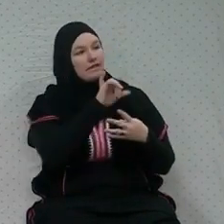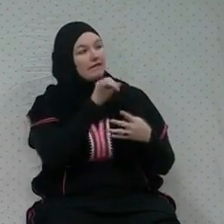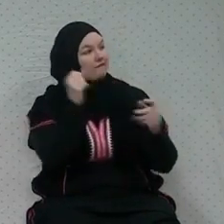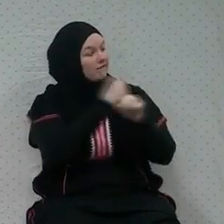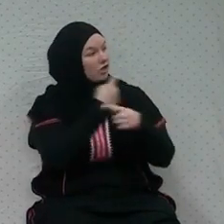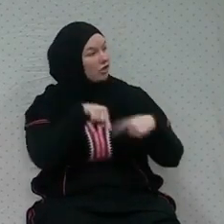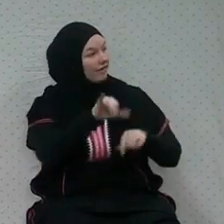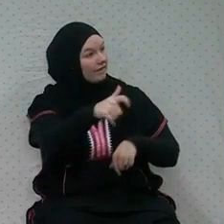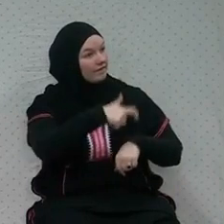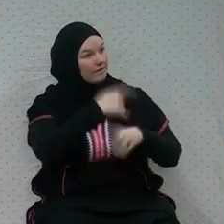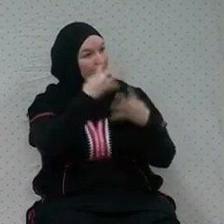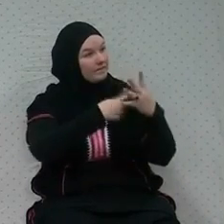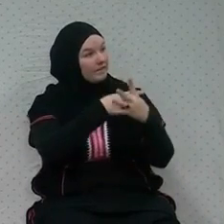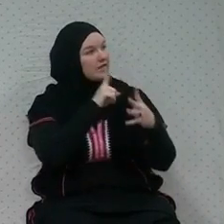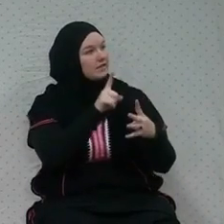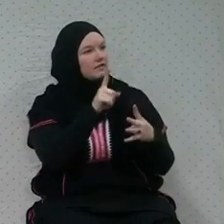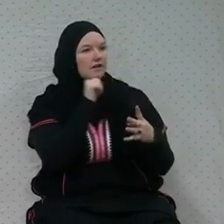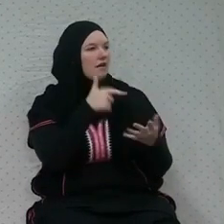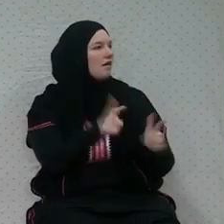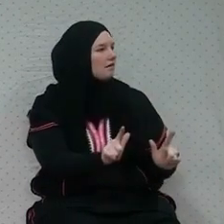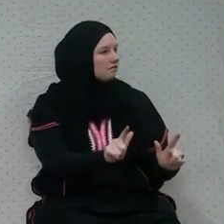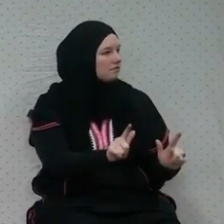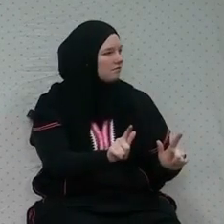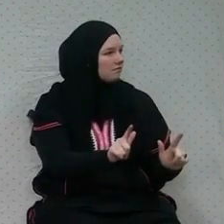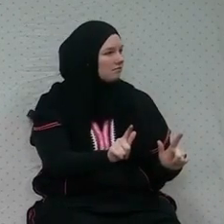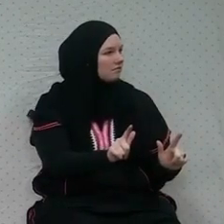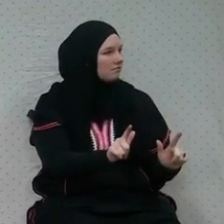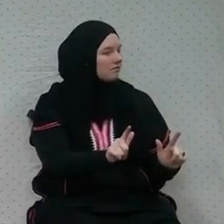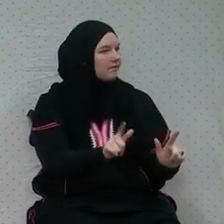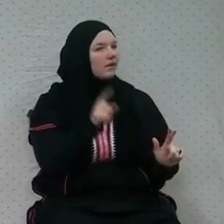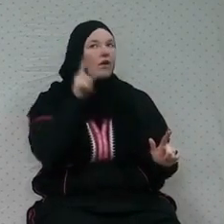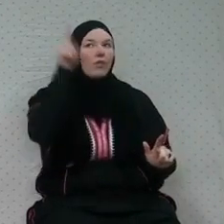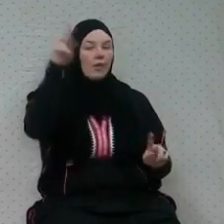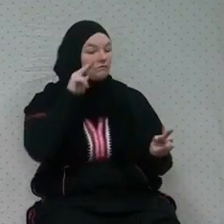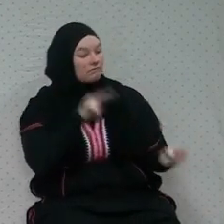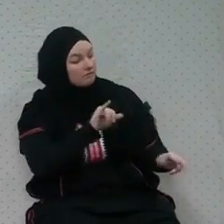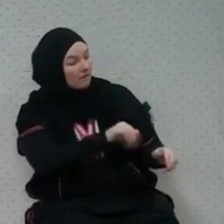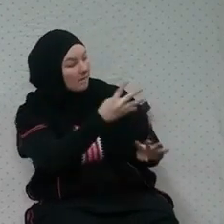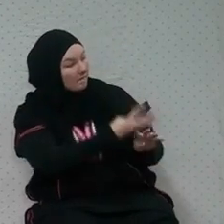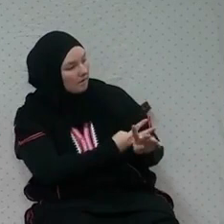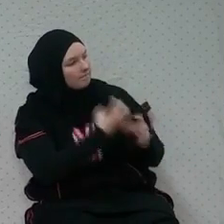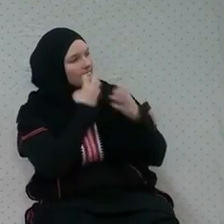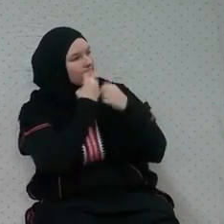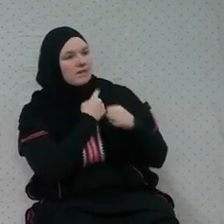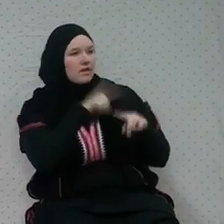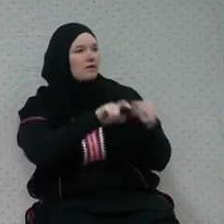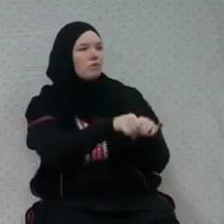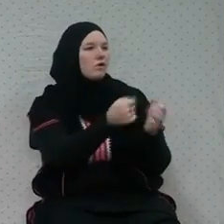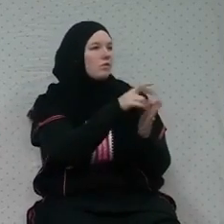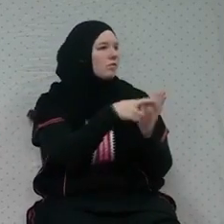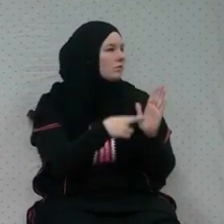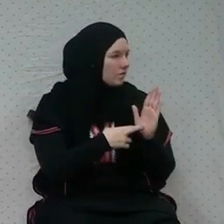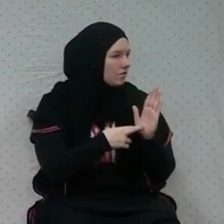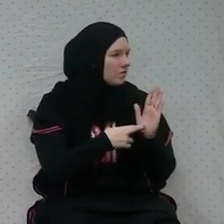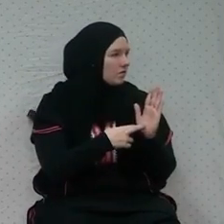it means it is something ominous in the eyes of Allah subhanahu wa ta'ala. You cannot violate. What they call